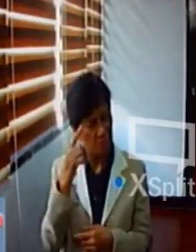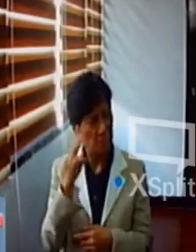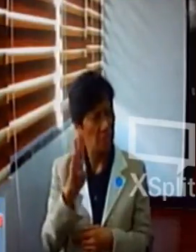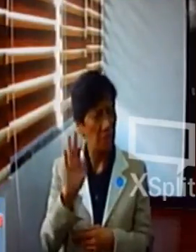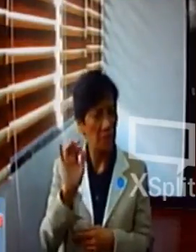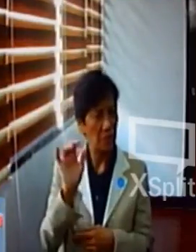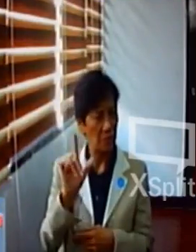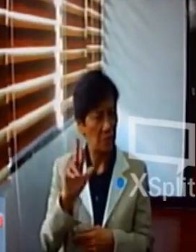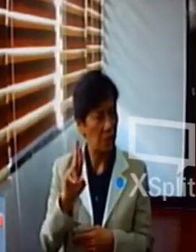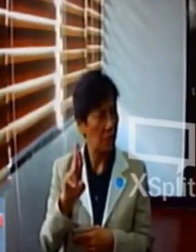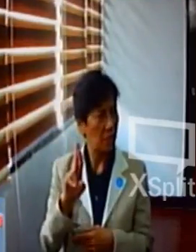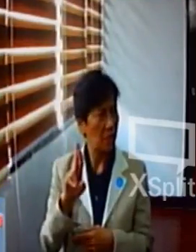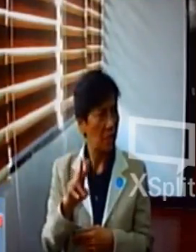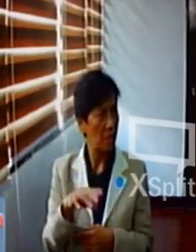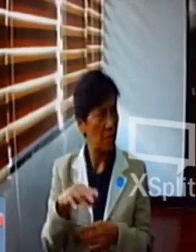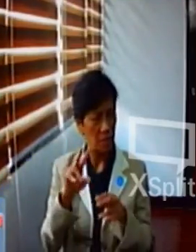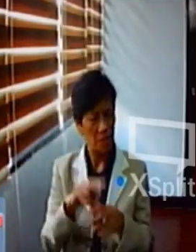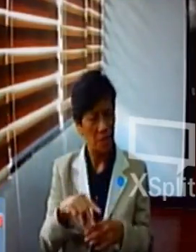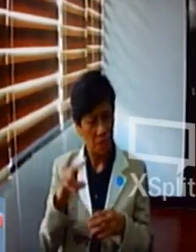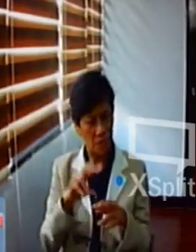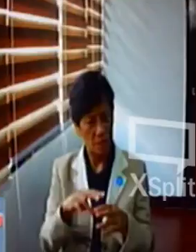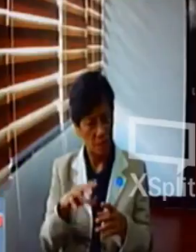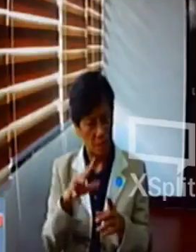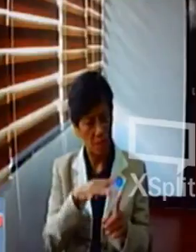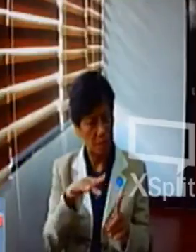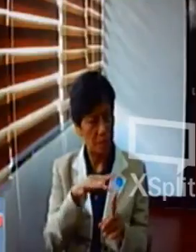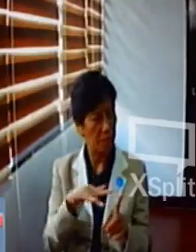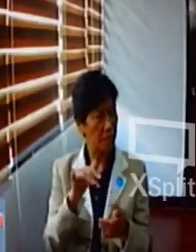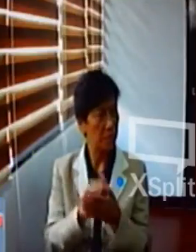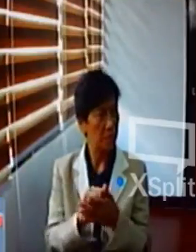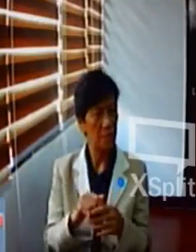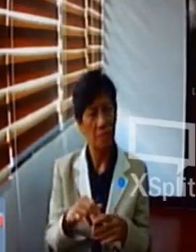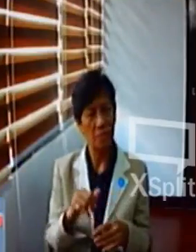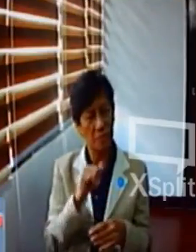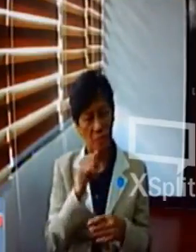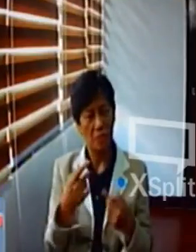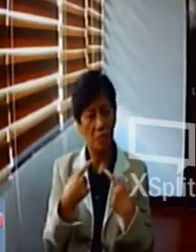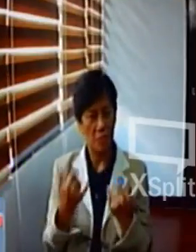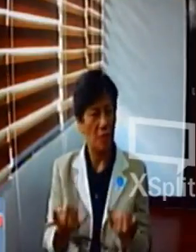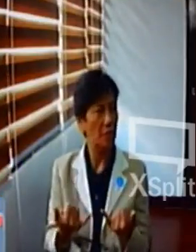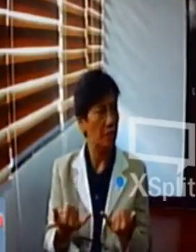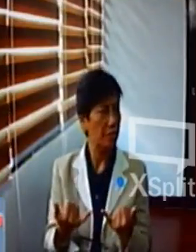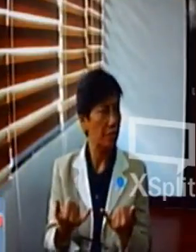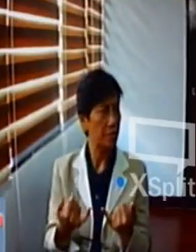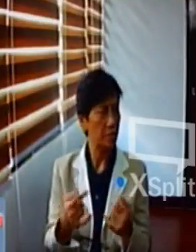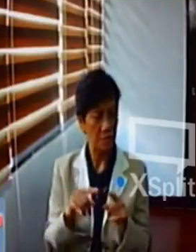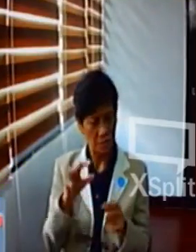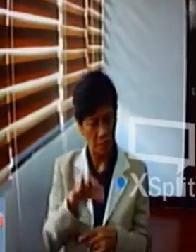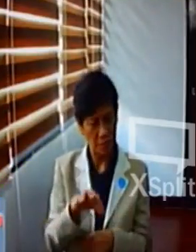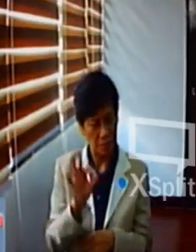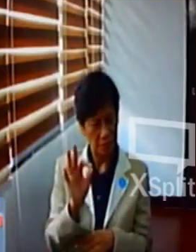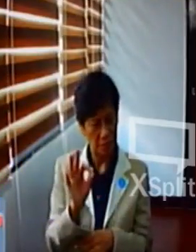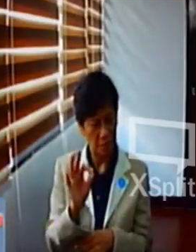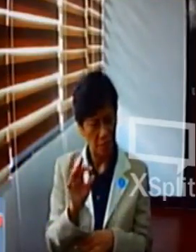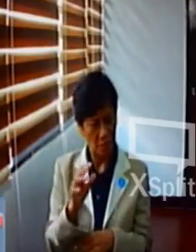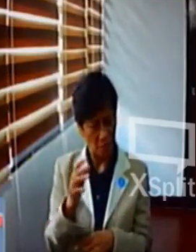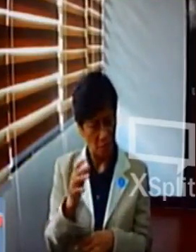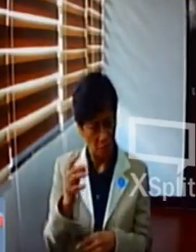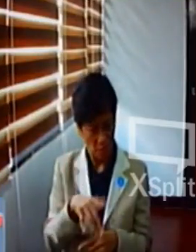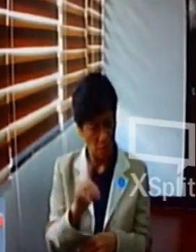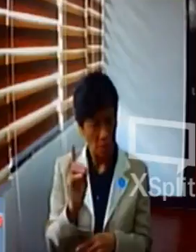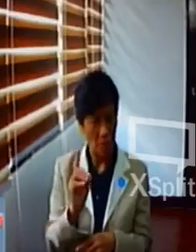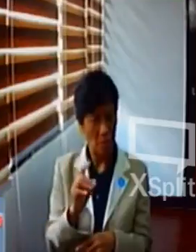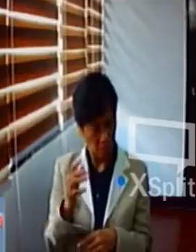monitoring that, but I don't have the information right now. The funny thing is, I do also know that